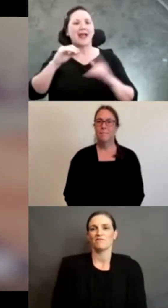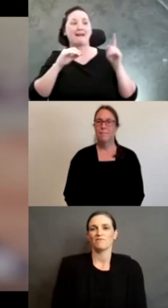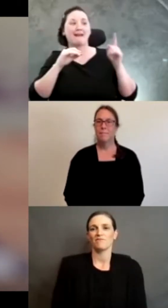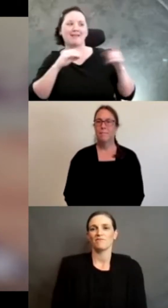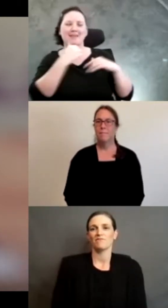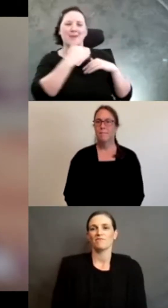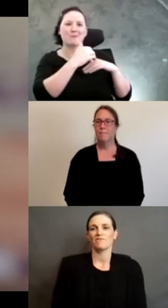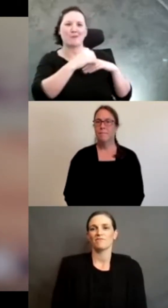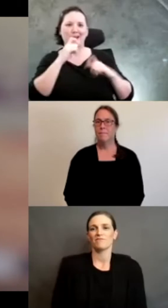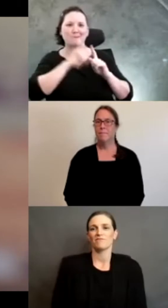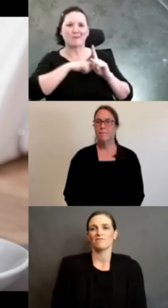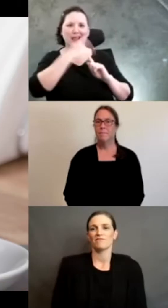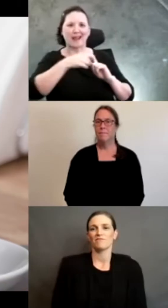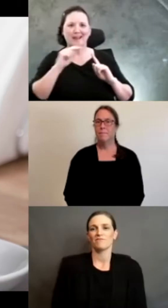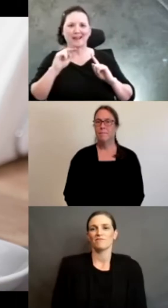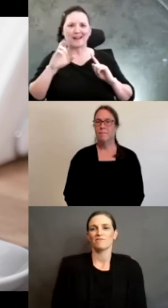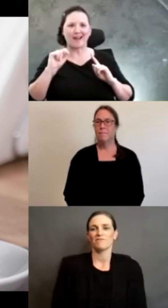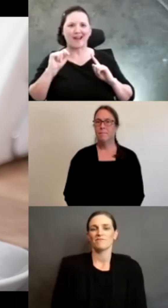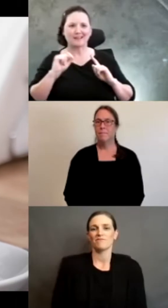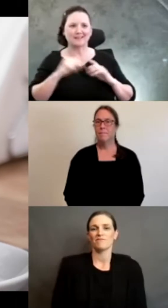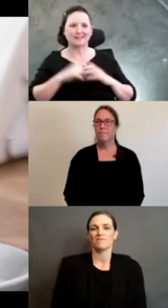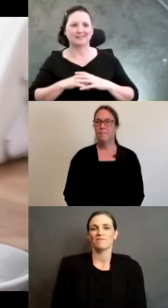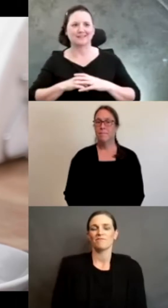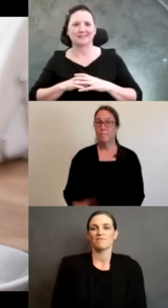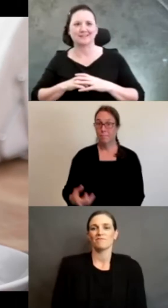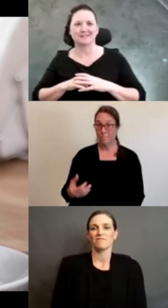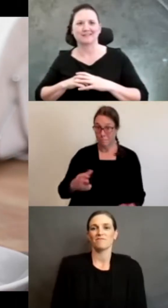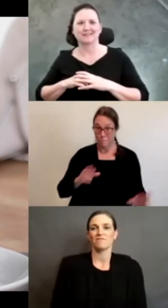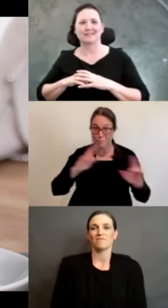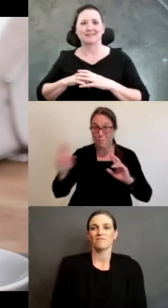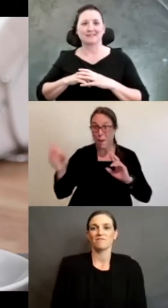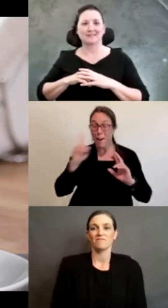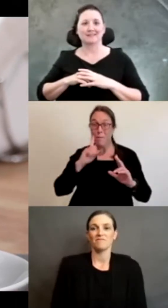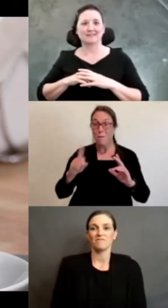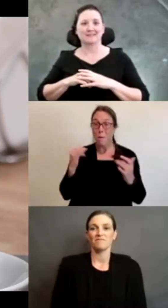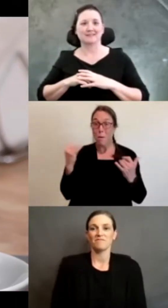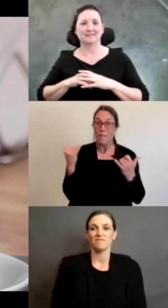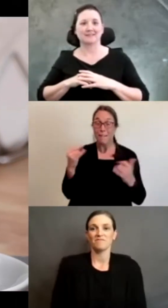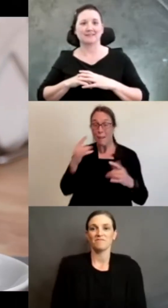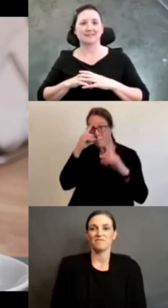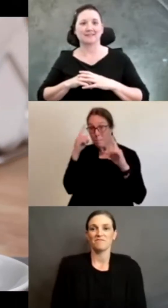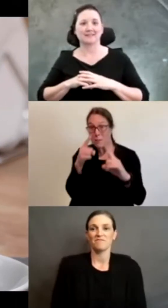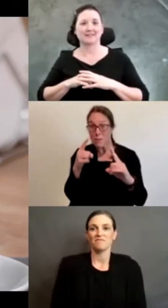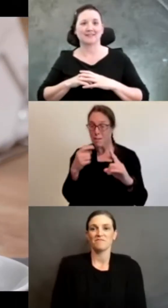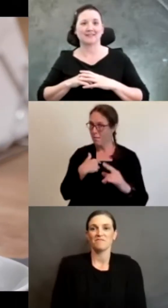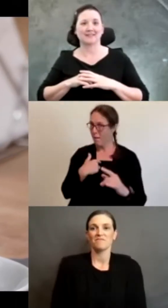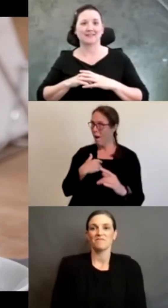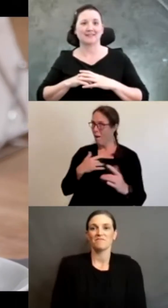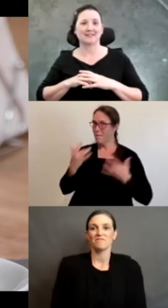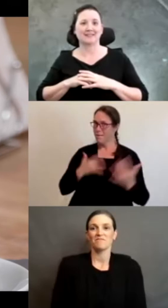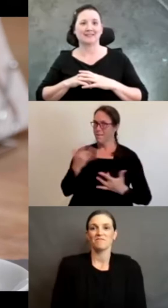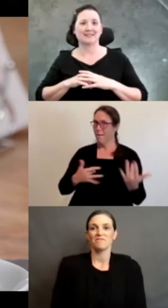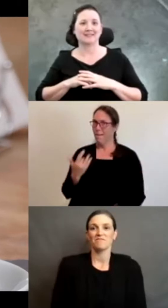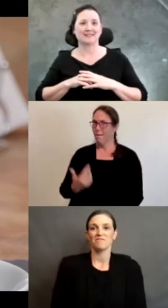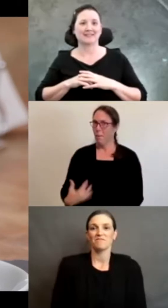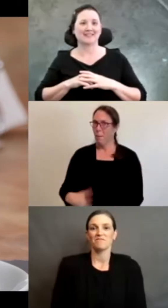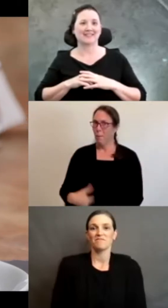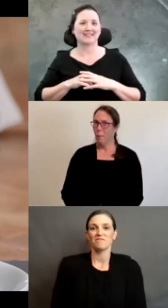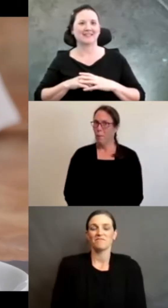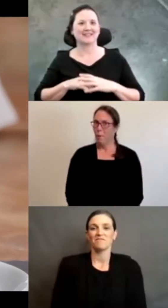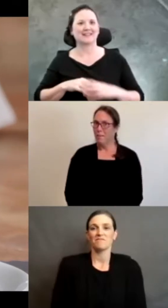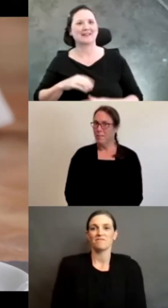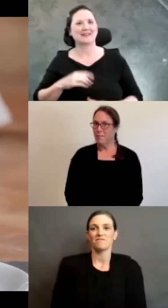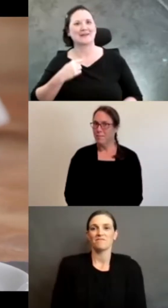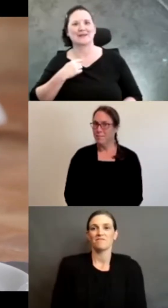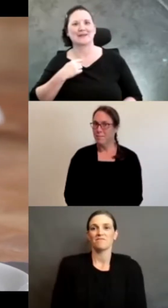bread. Excited for the big mission? I know I am. You never believe it. I'm dreaming about it